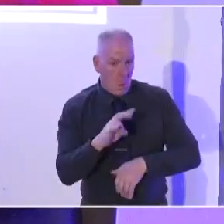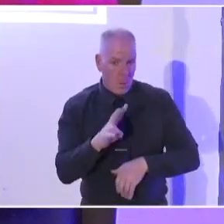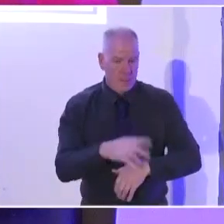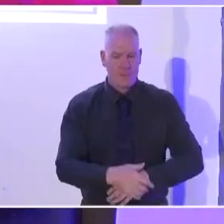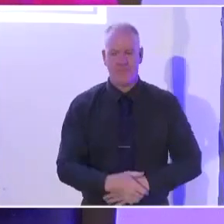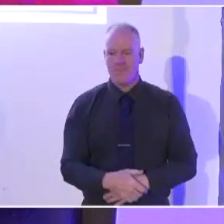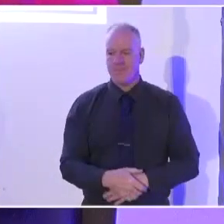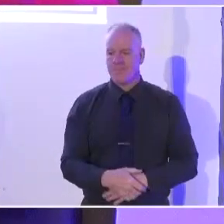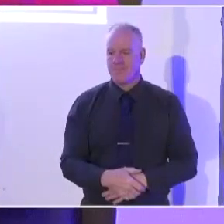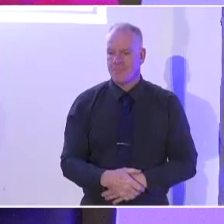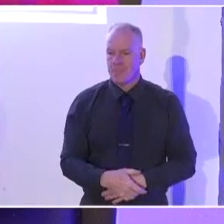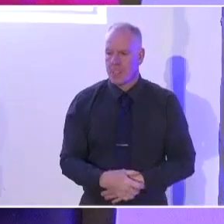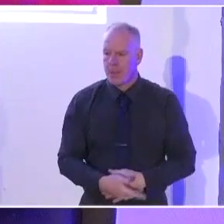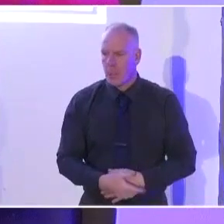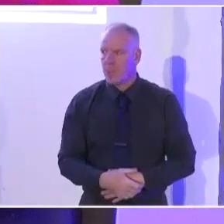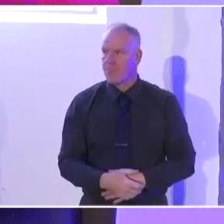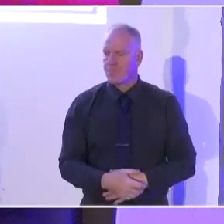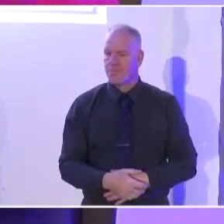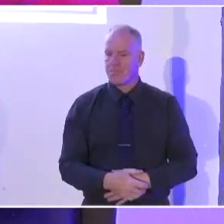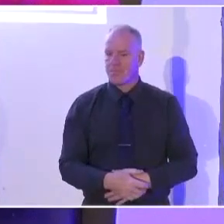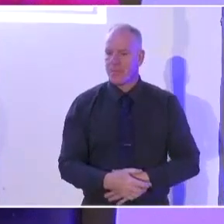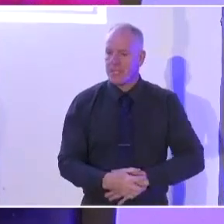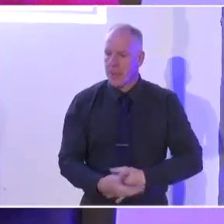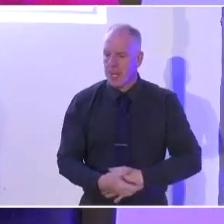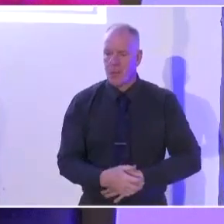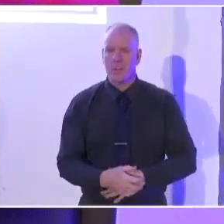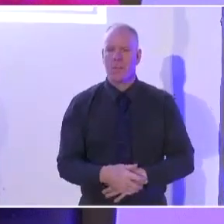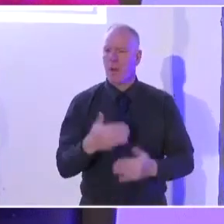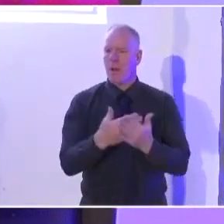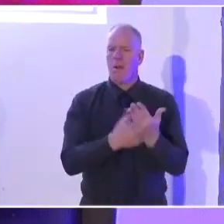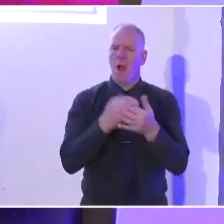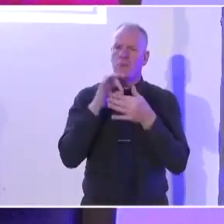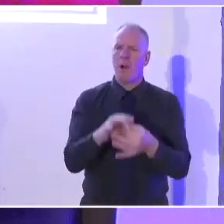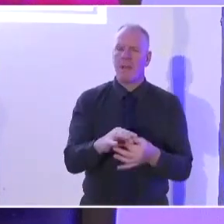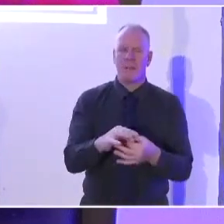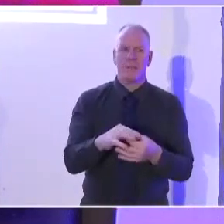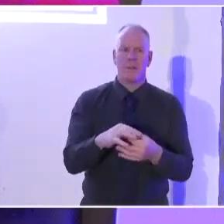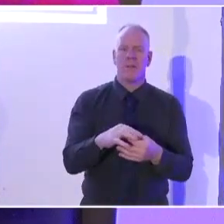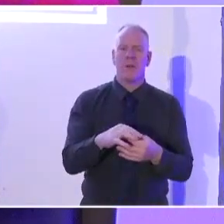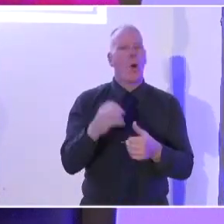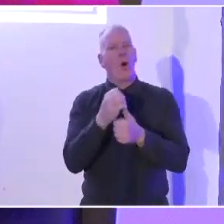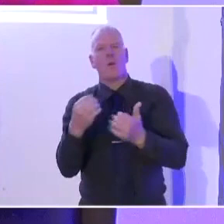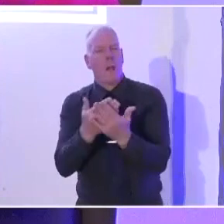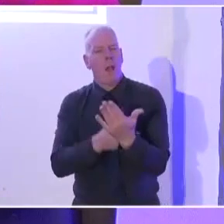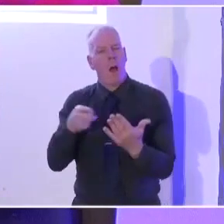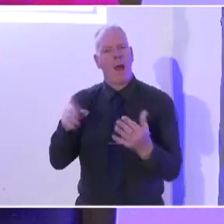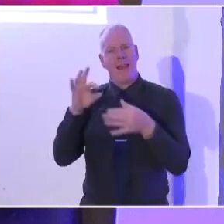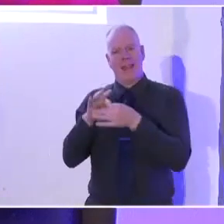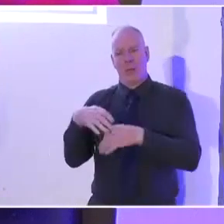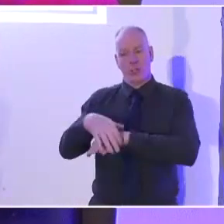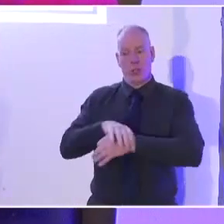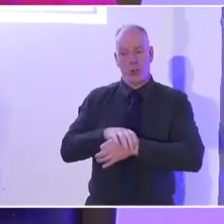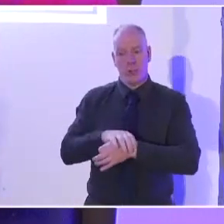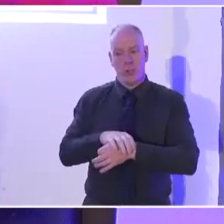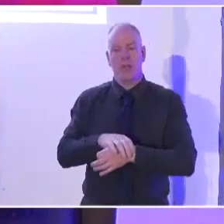Okay. So are there any laws that are relevant from, are there any other laws that are relevant from a security